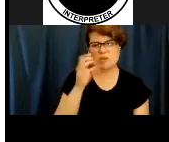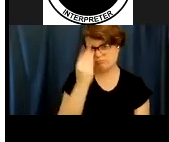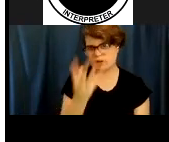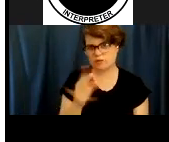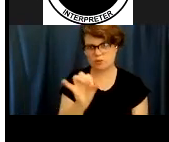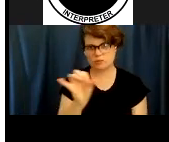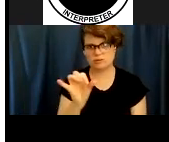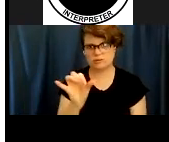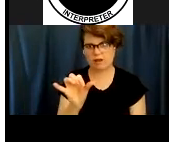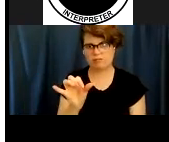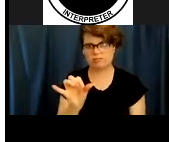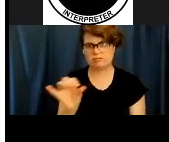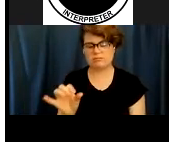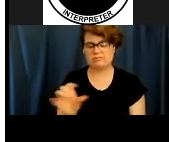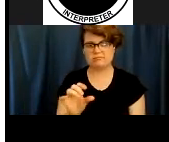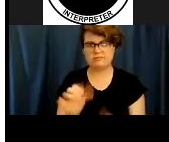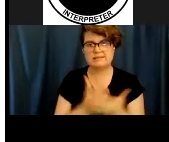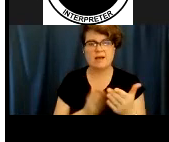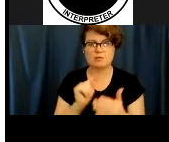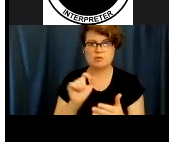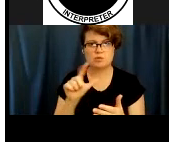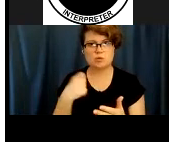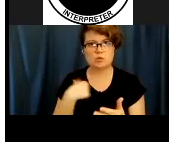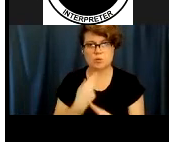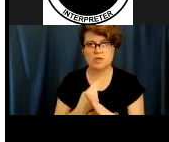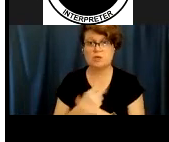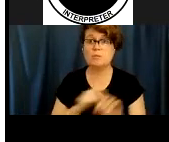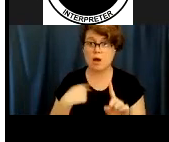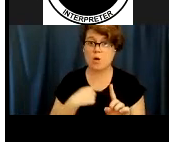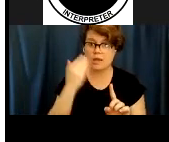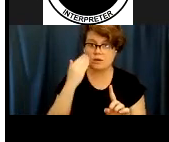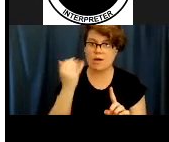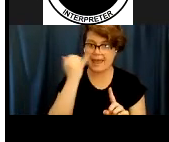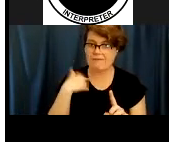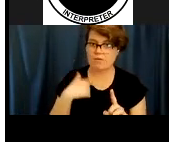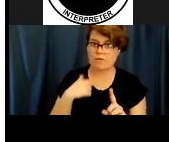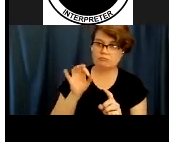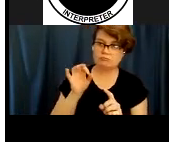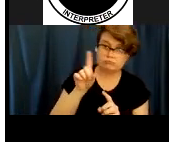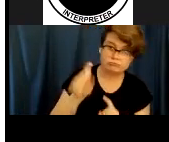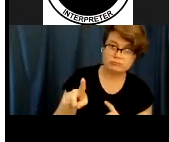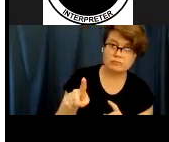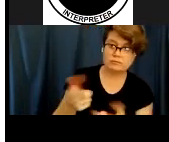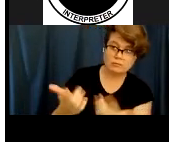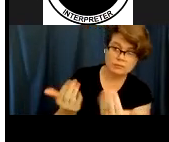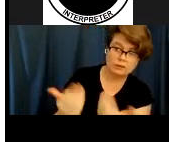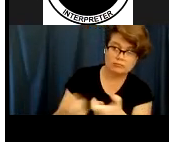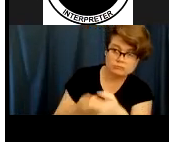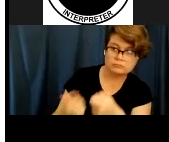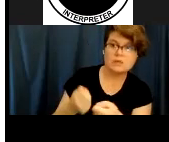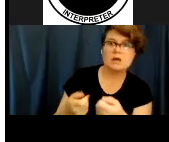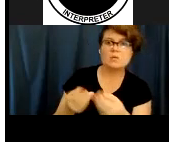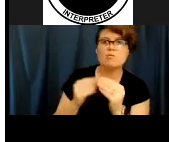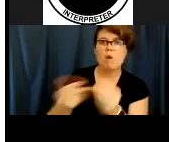you all, just so you're aware. But we know we're going to get more interaction and engagement when we have those ways to be